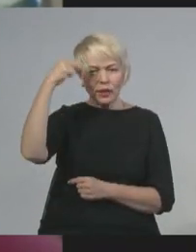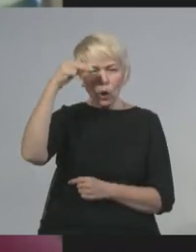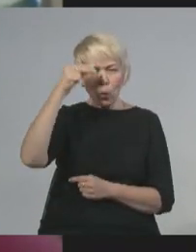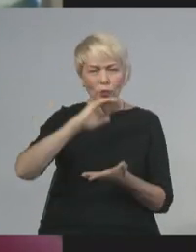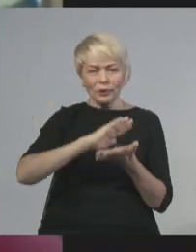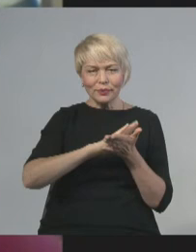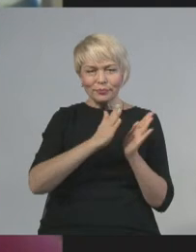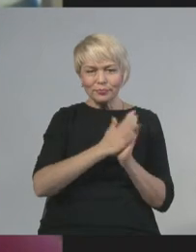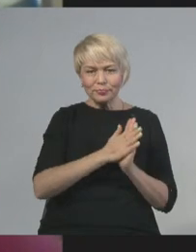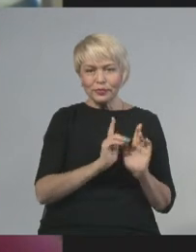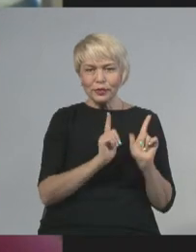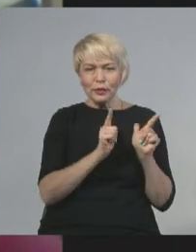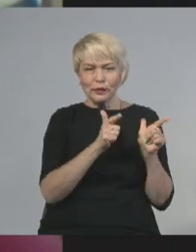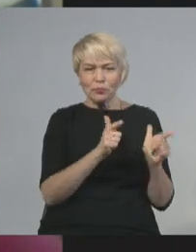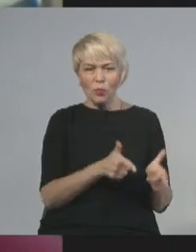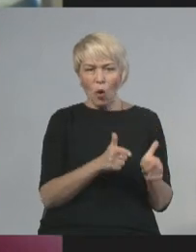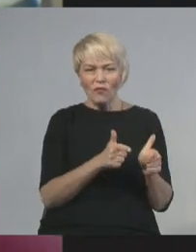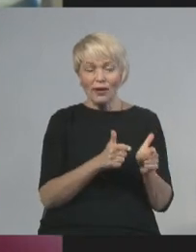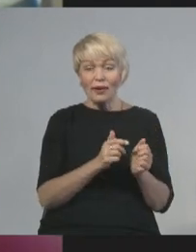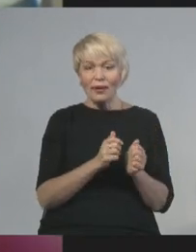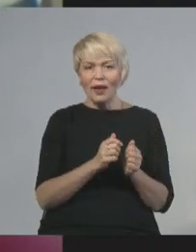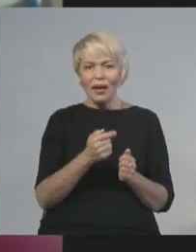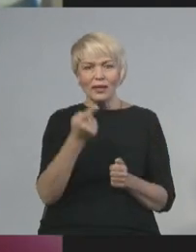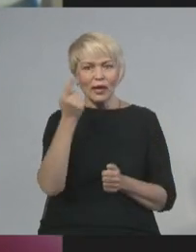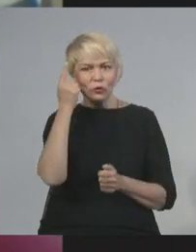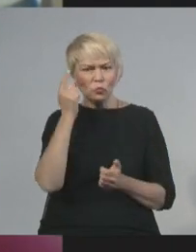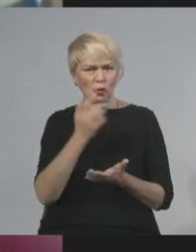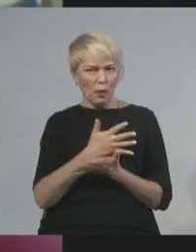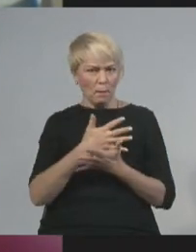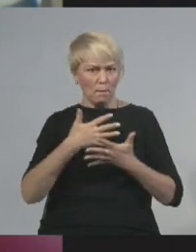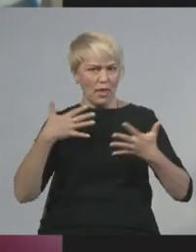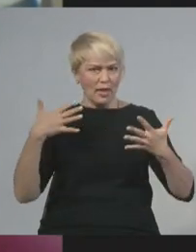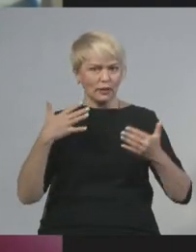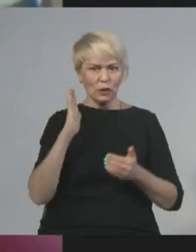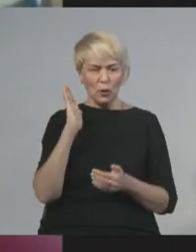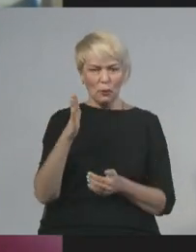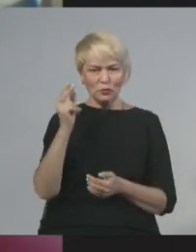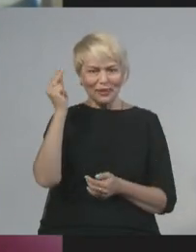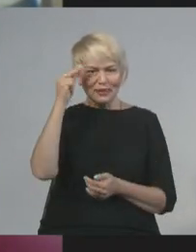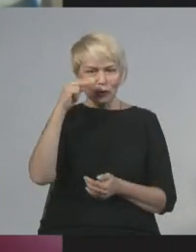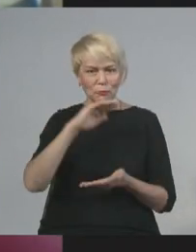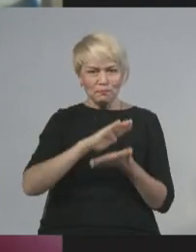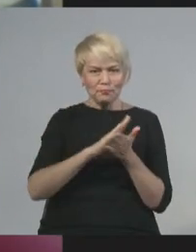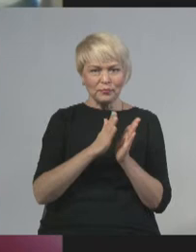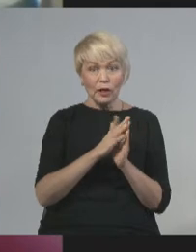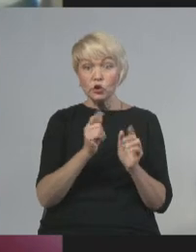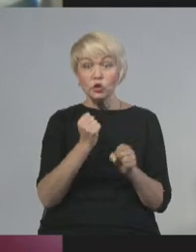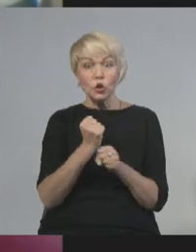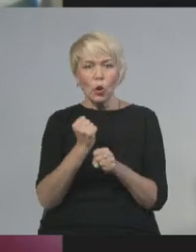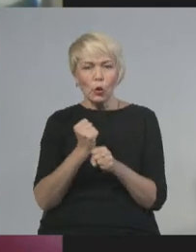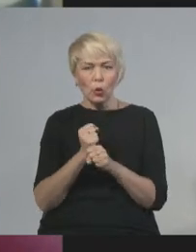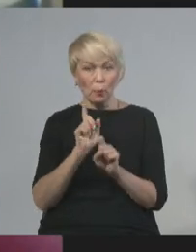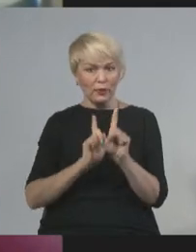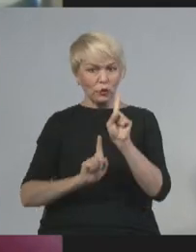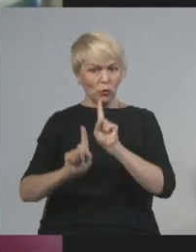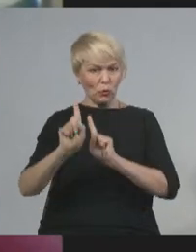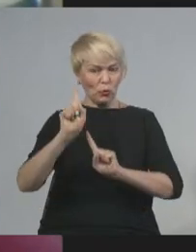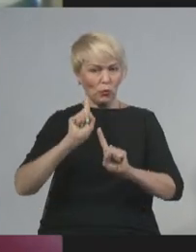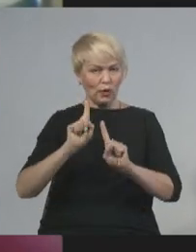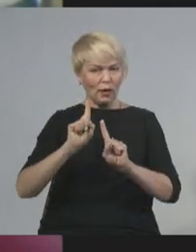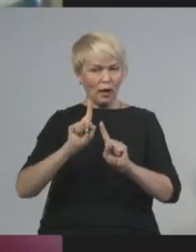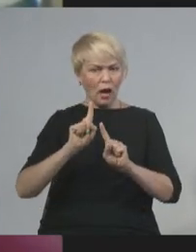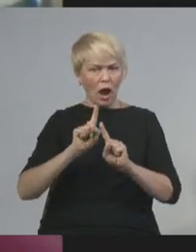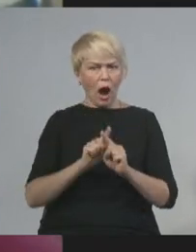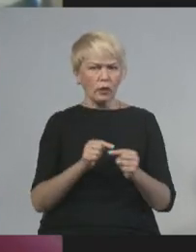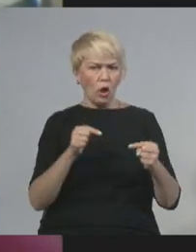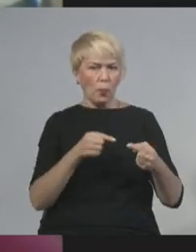be questioning what the government would be doing but uh they actually adopted a reasonable